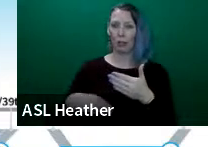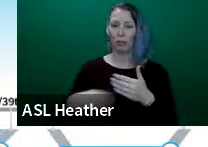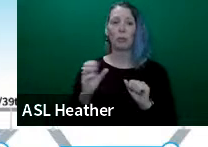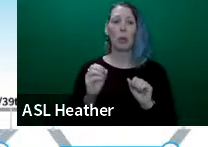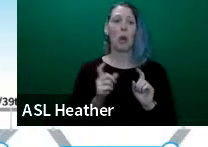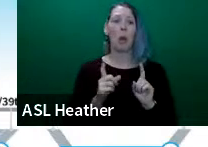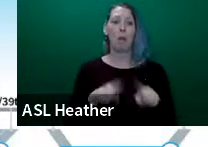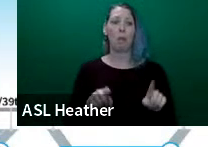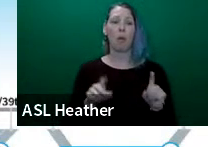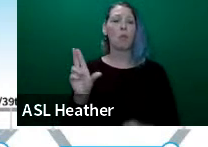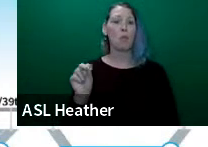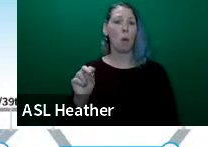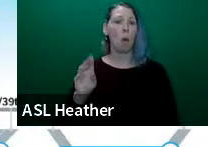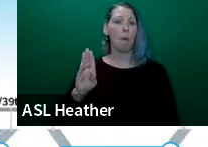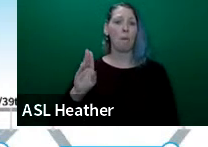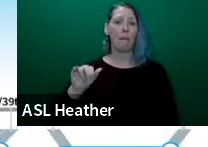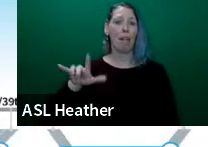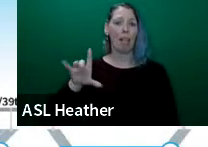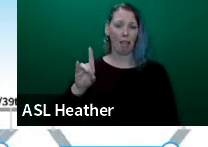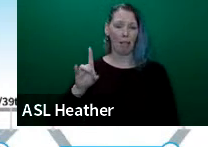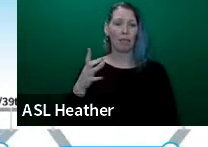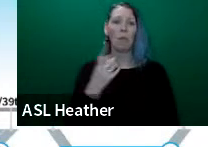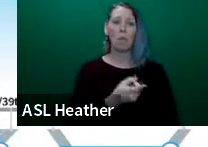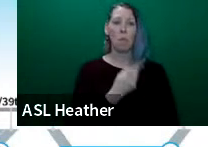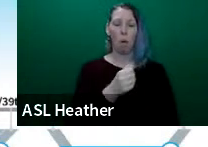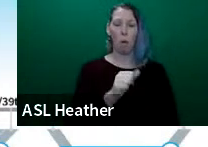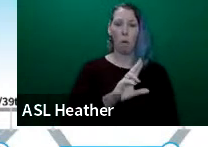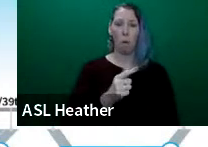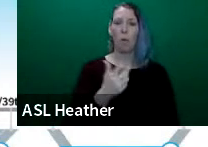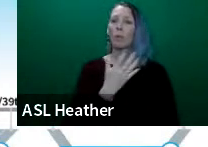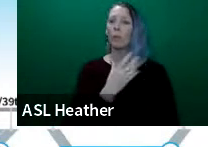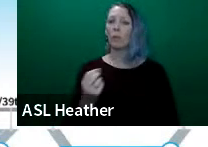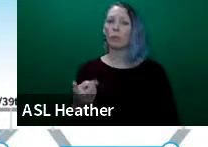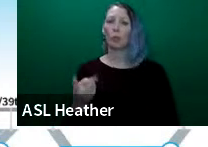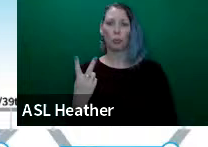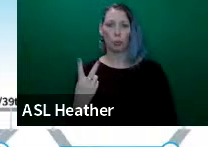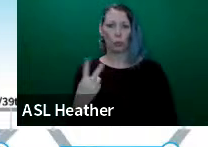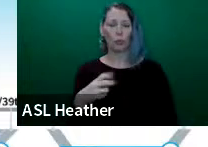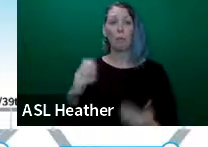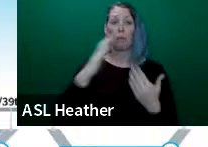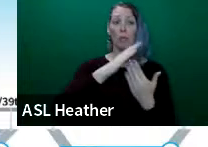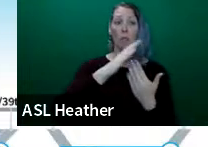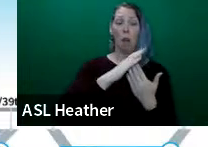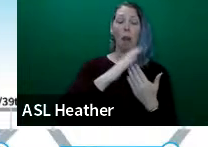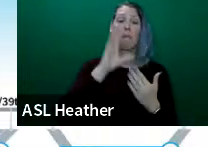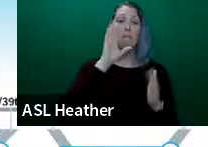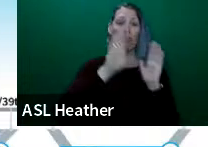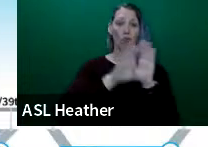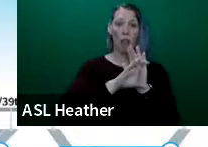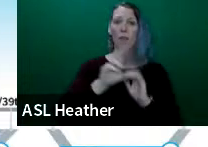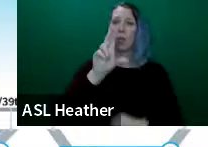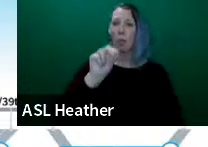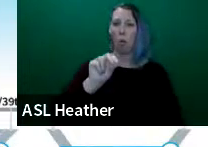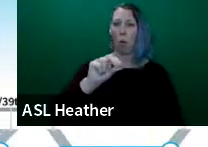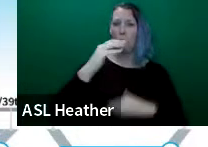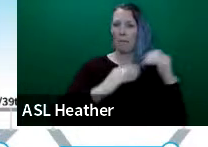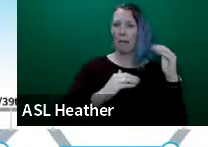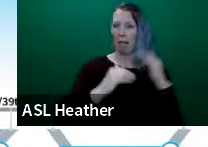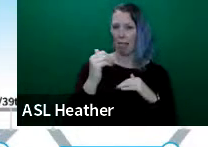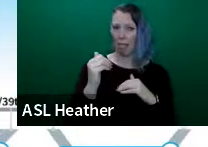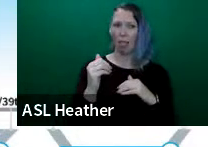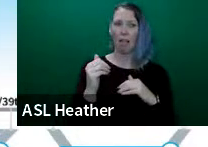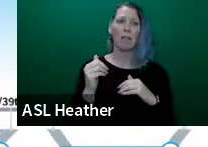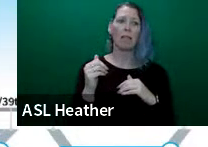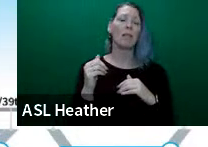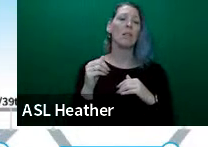no build, a 1 aux, and a 2 auxiliary lane scenario. So on the top is the graphic. This is the no build. So this is the kind of base case.